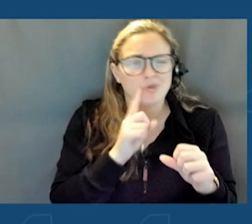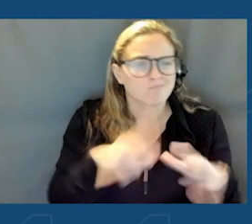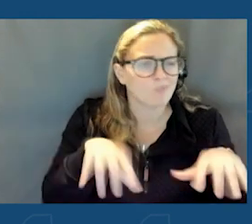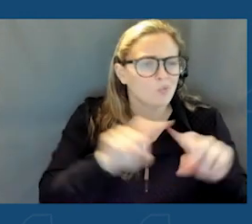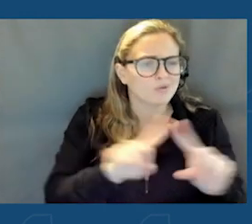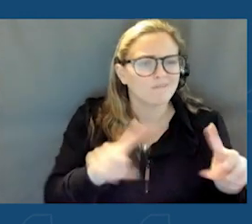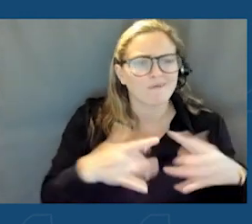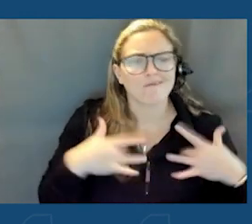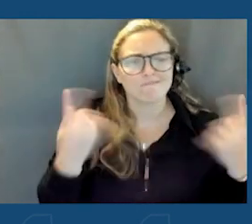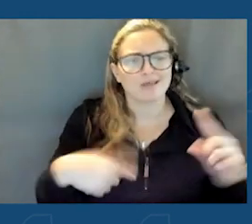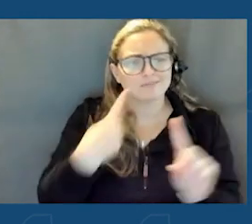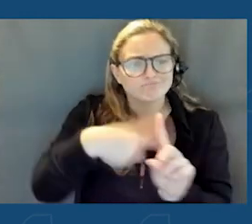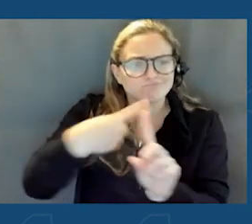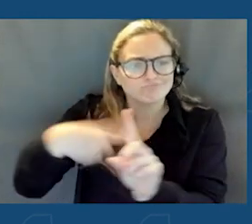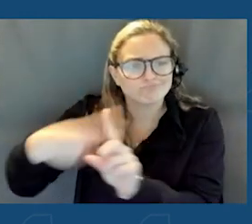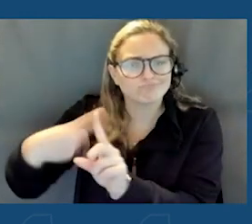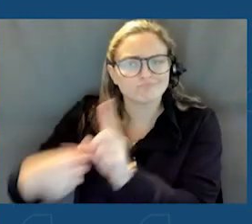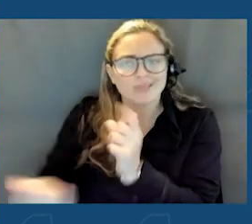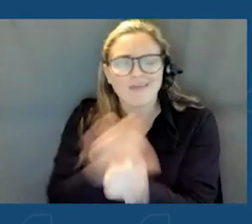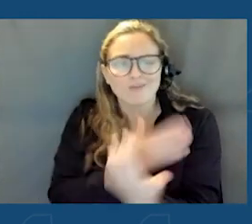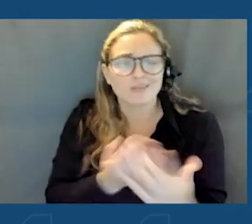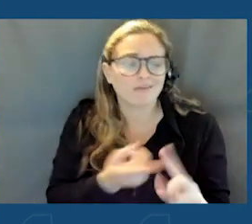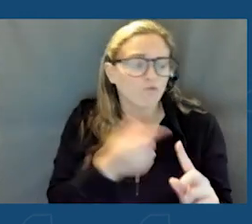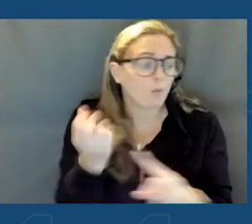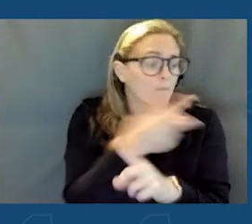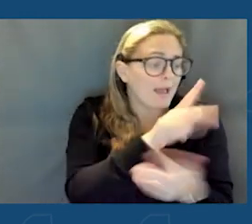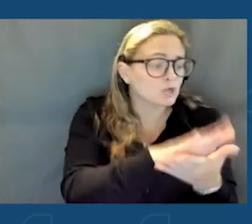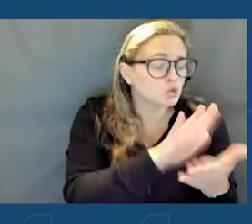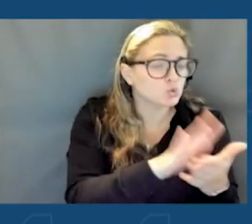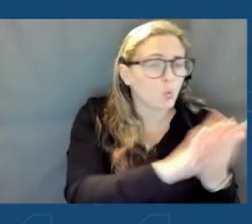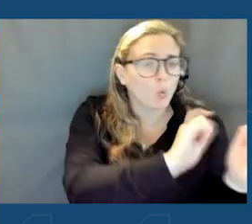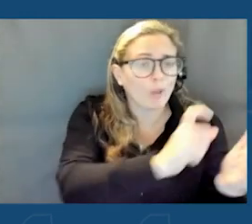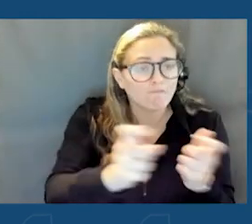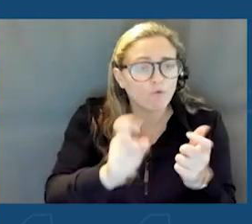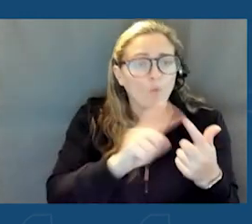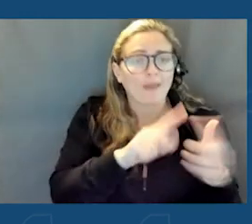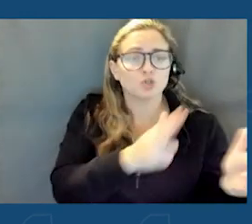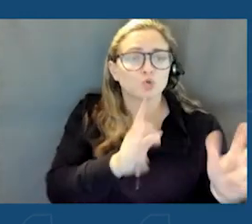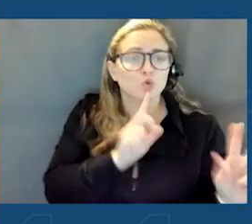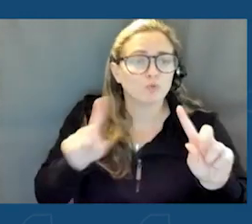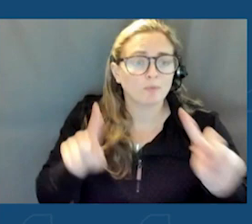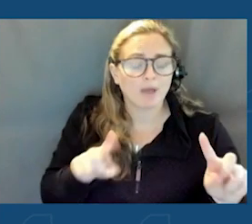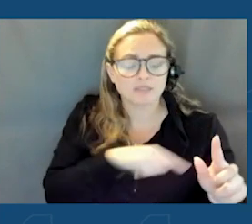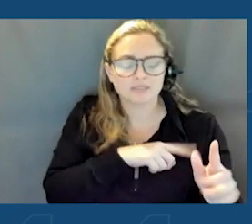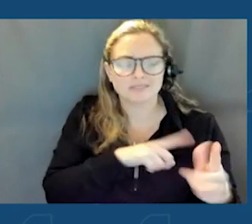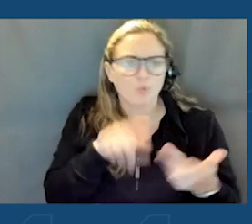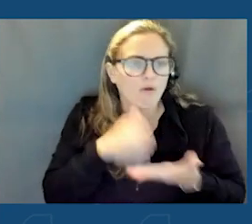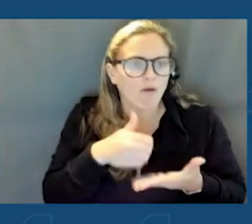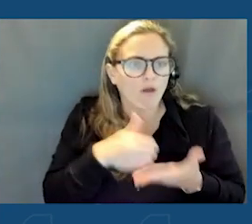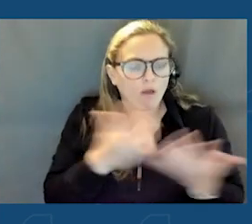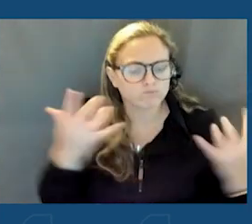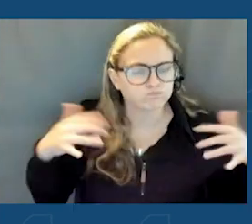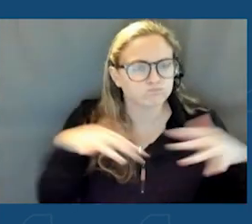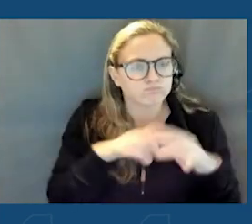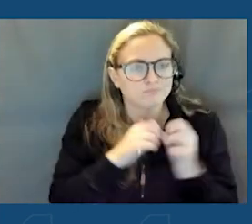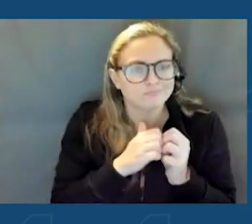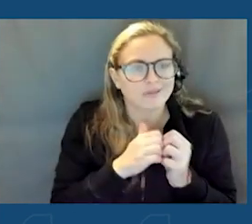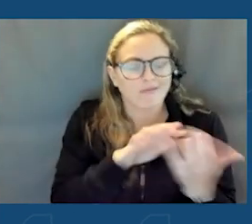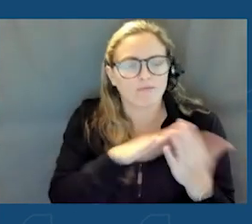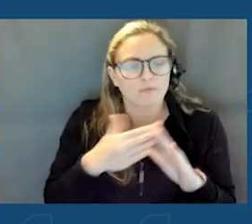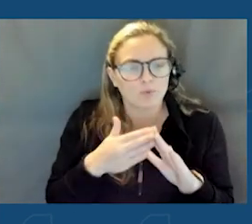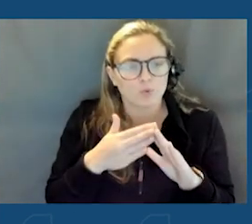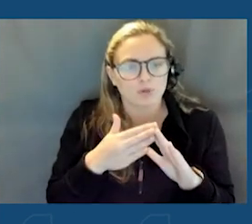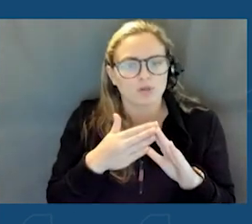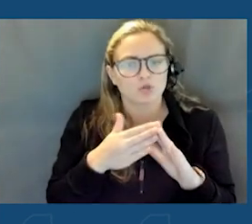monthly basis. Everything from back-to-school giveaways to shooting responses. That helps us bring the community together to denounce gun